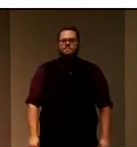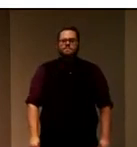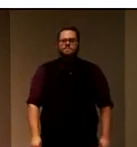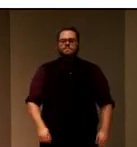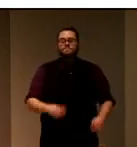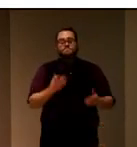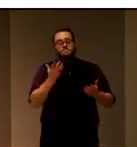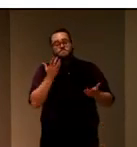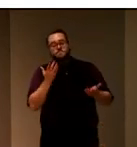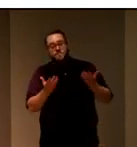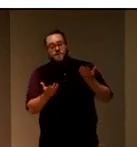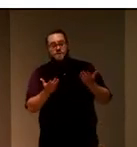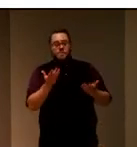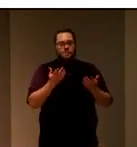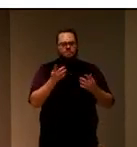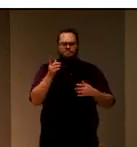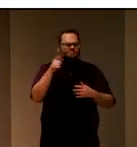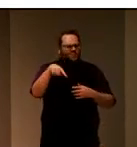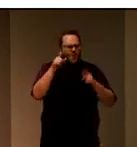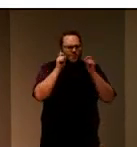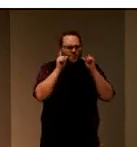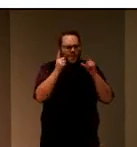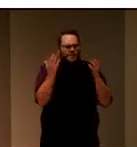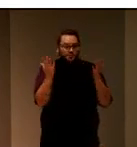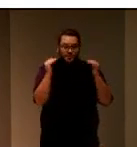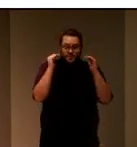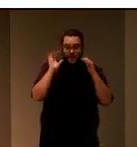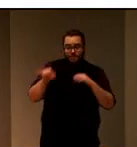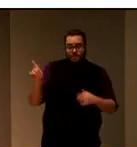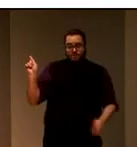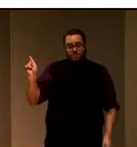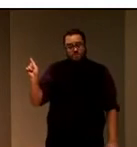which may or may not. Anyway, does this surprise anyone about what you expected?